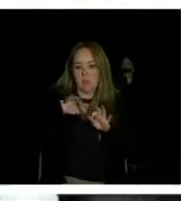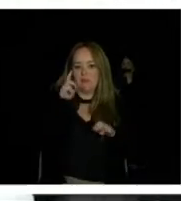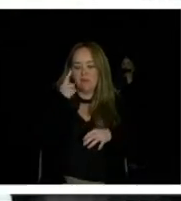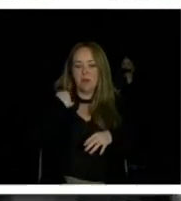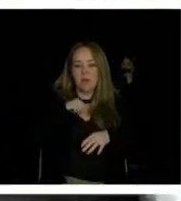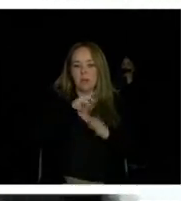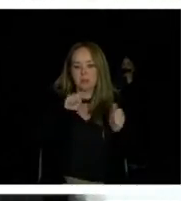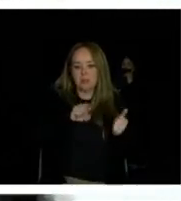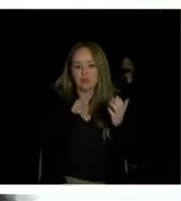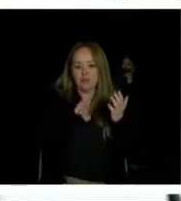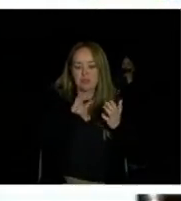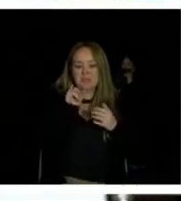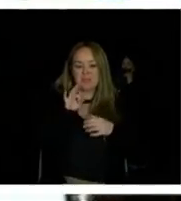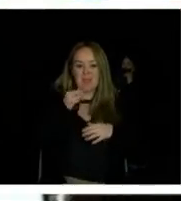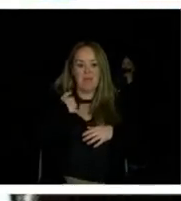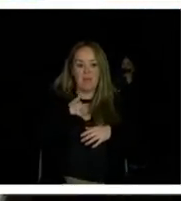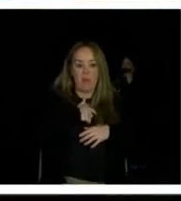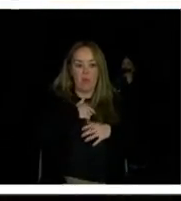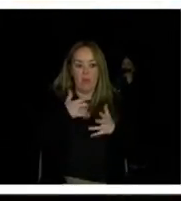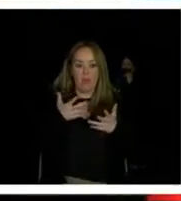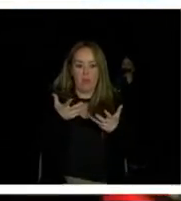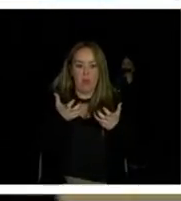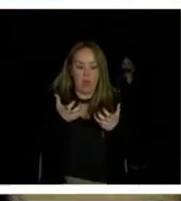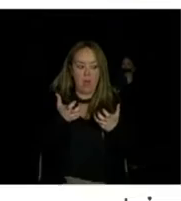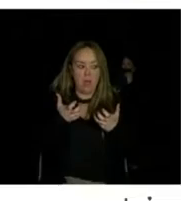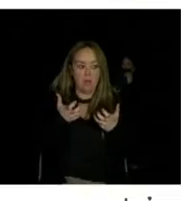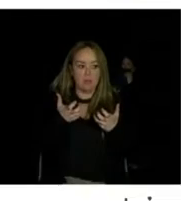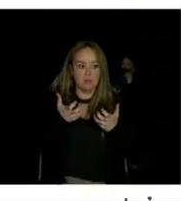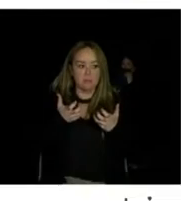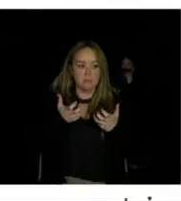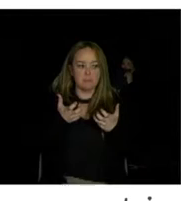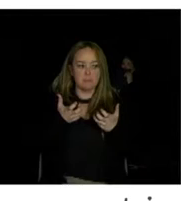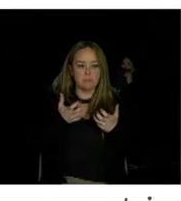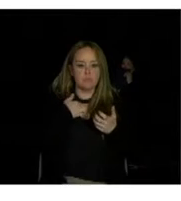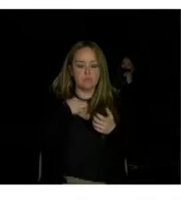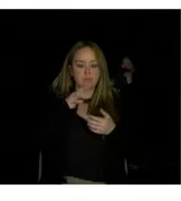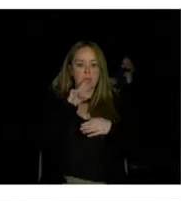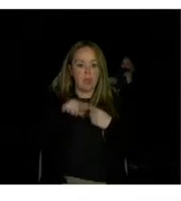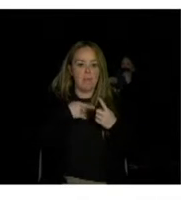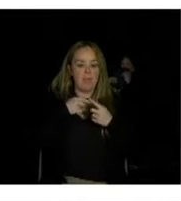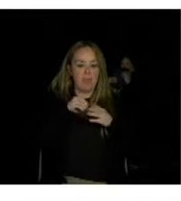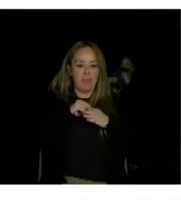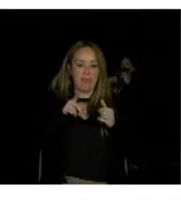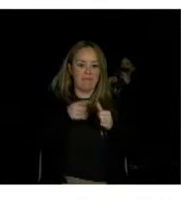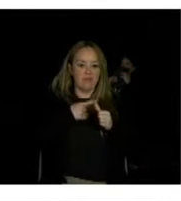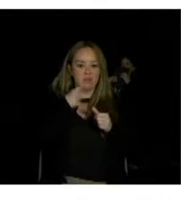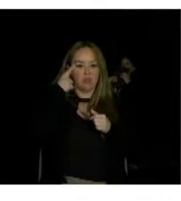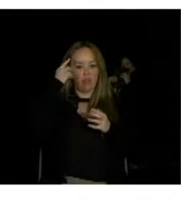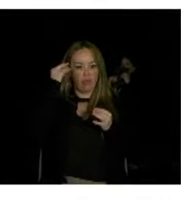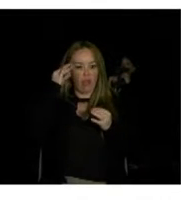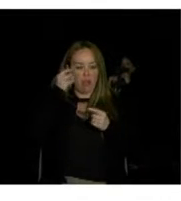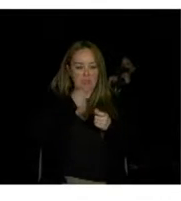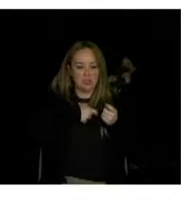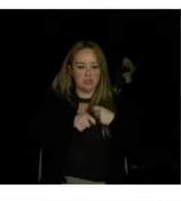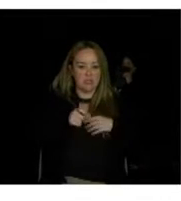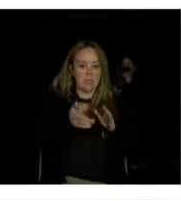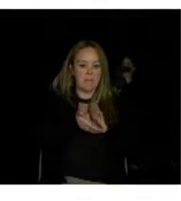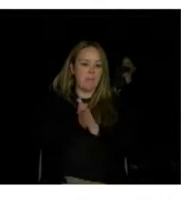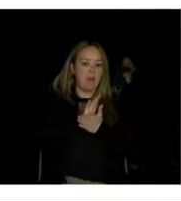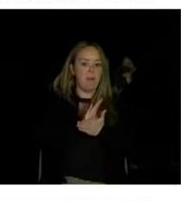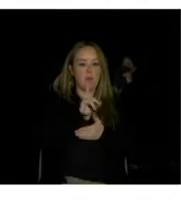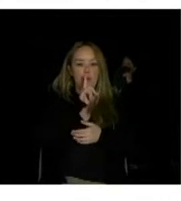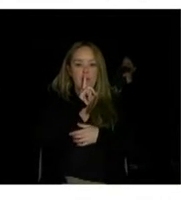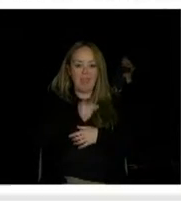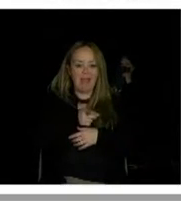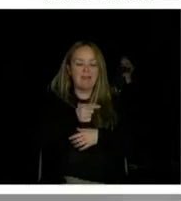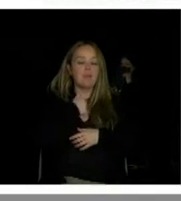to address. If we want, you know, what we talked about in the first thought exchange to become a reality,